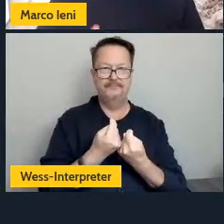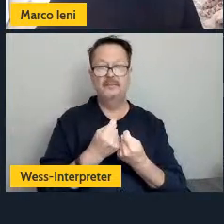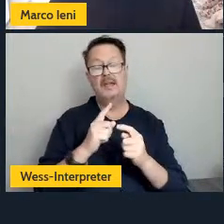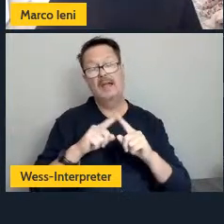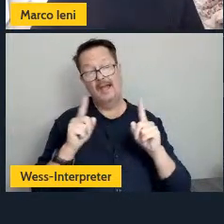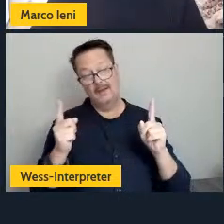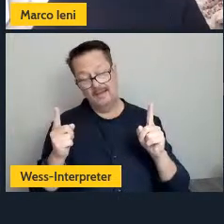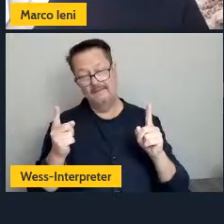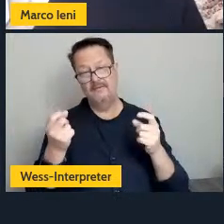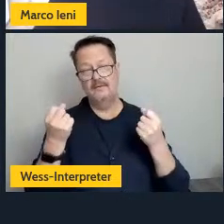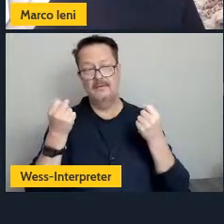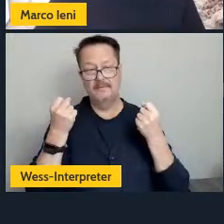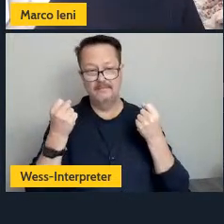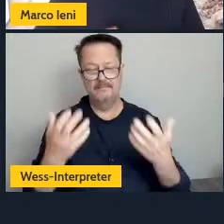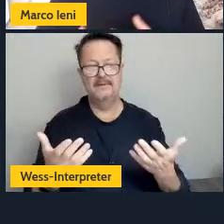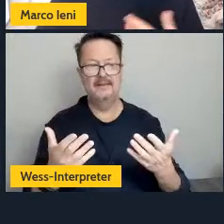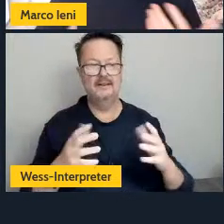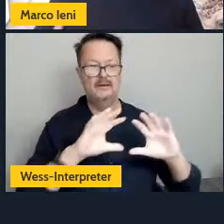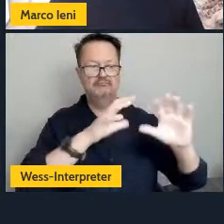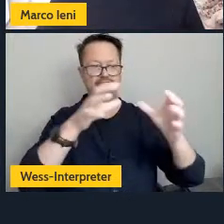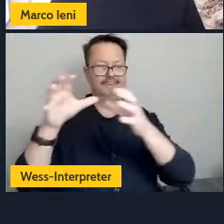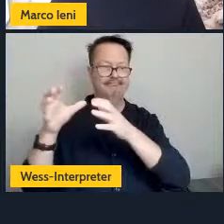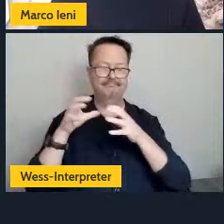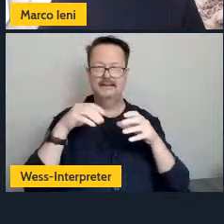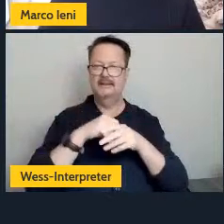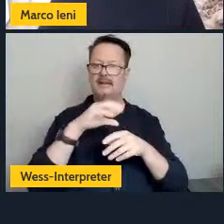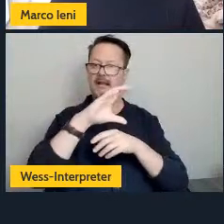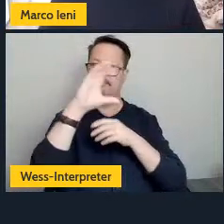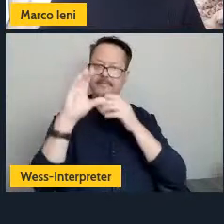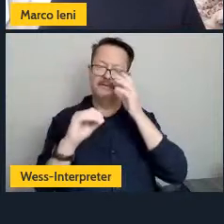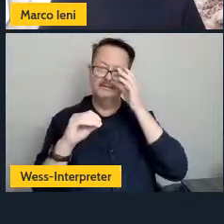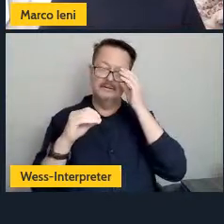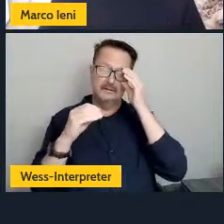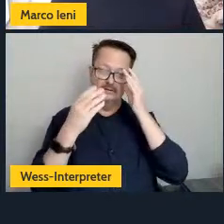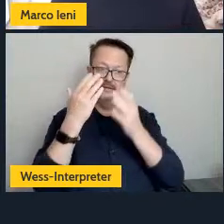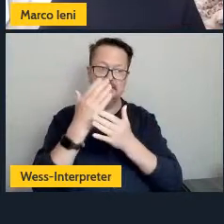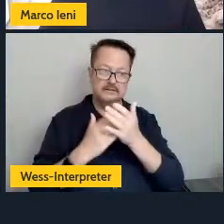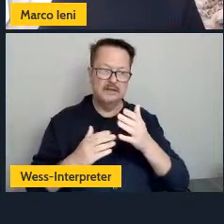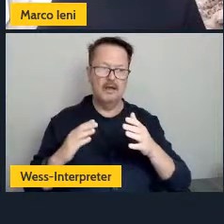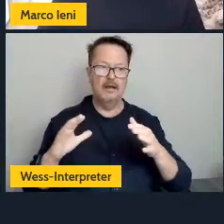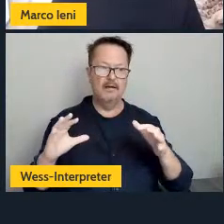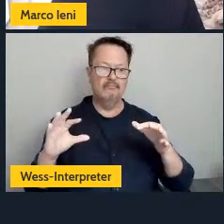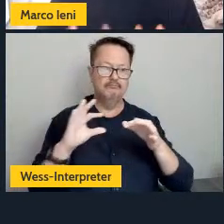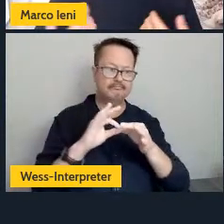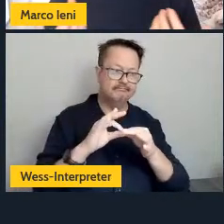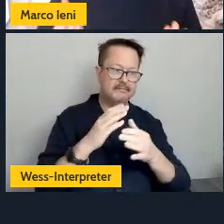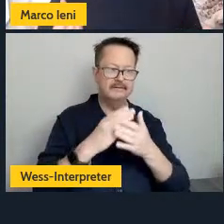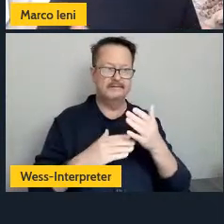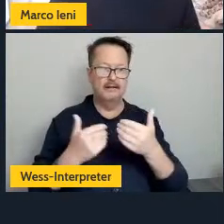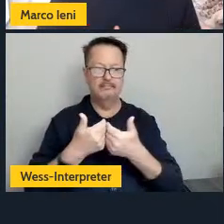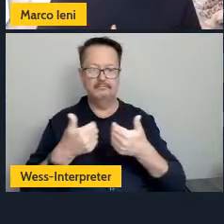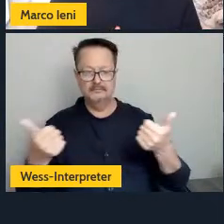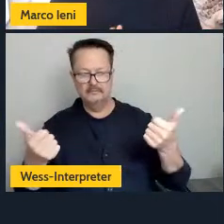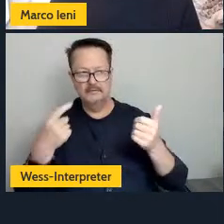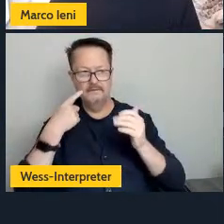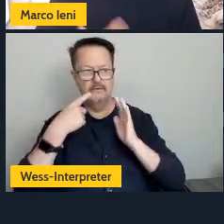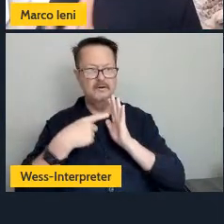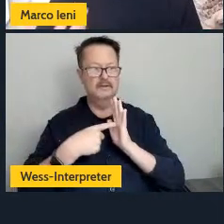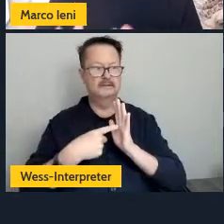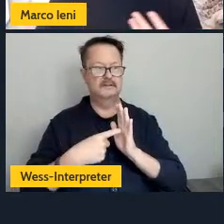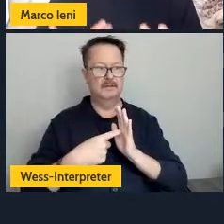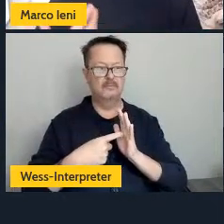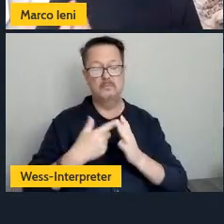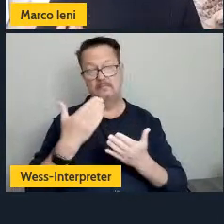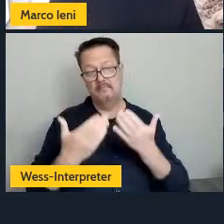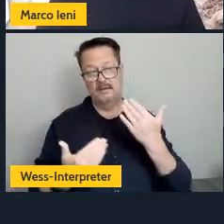many services in a company, and some of them are really similar with each other. For example, we might have a